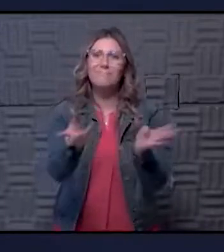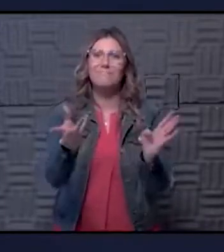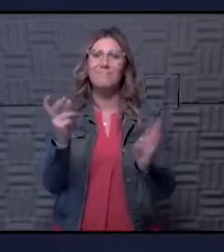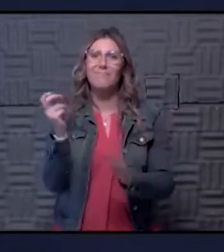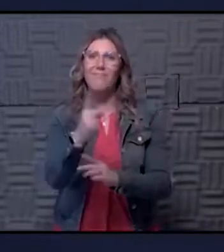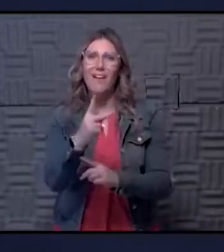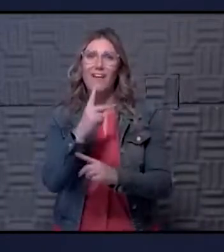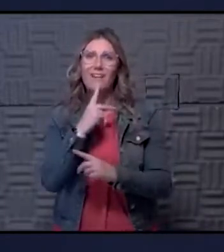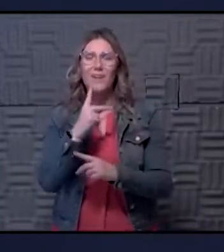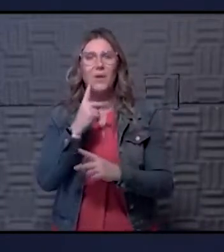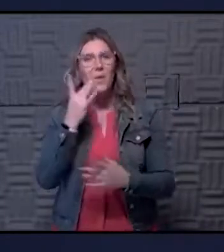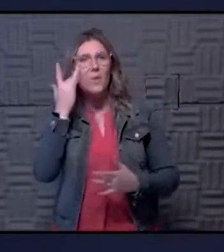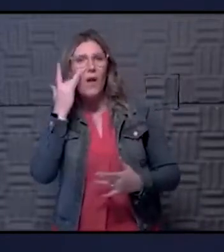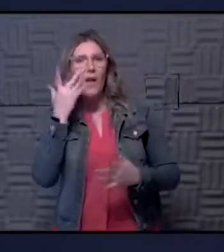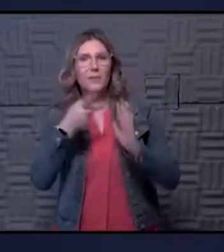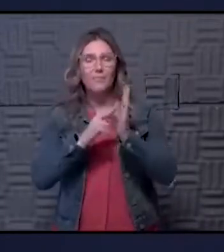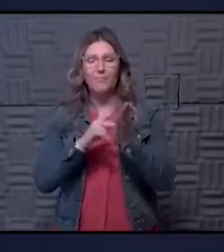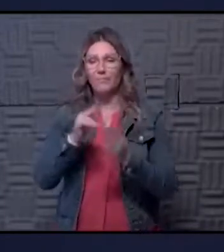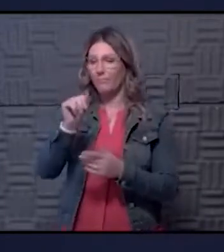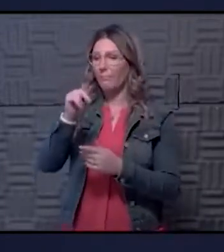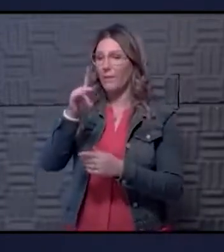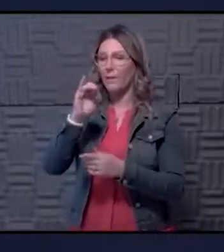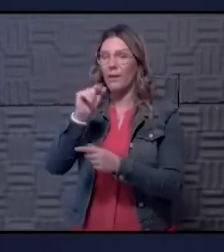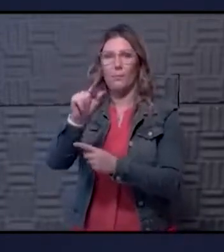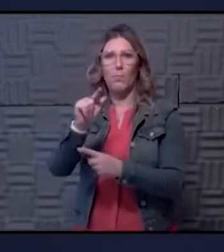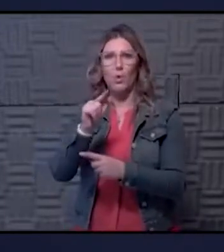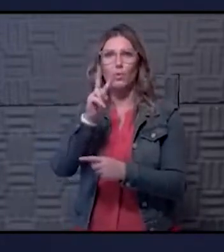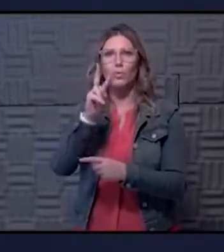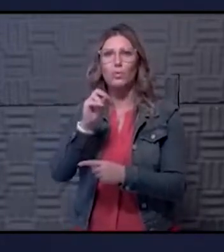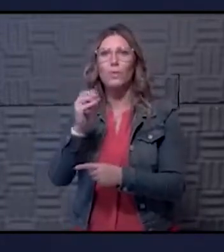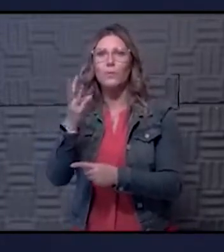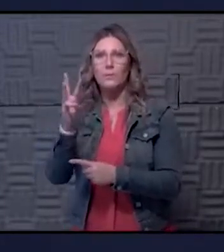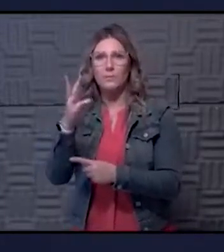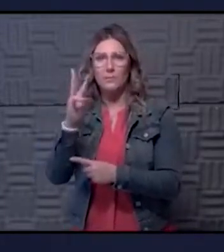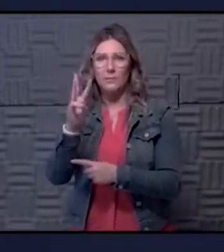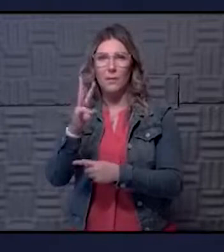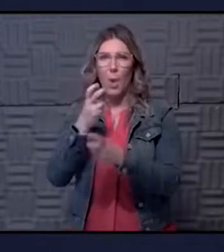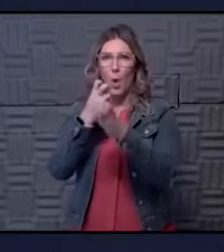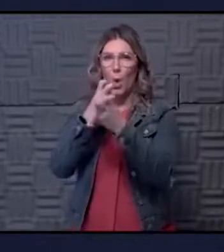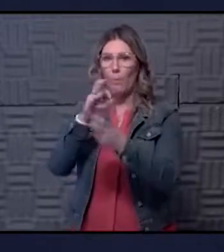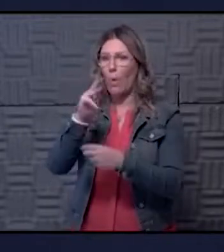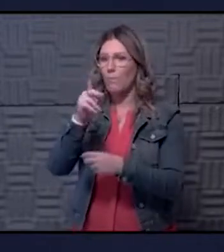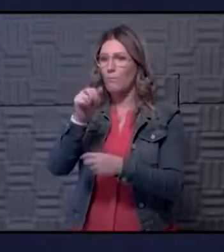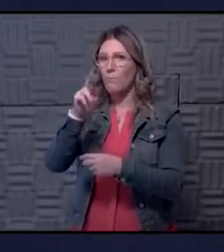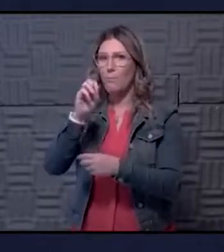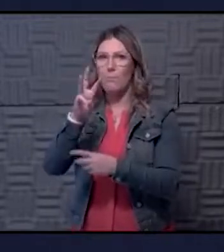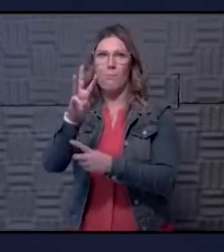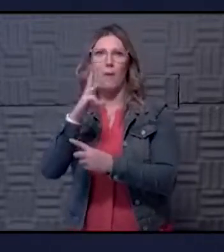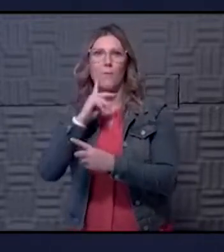absolutely. In April of 2016, I received a bone marrow transplant at KU.